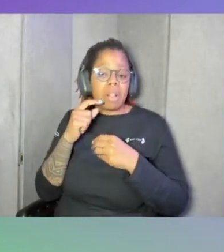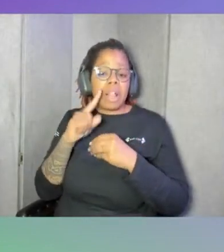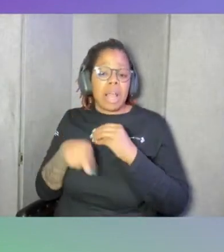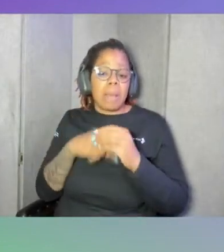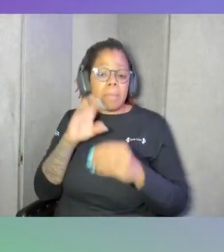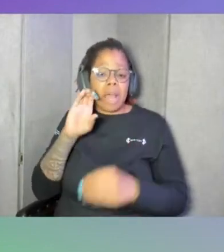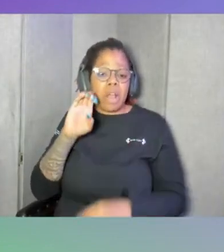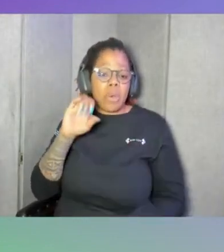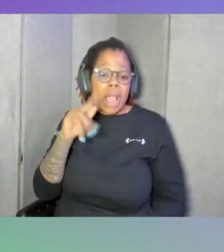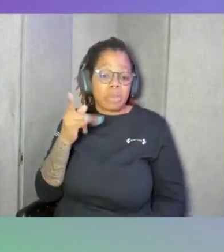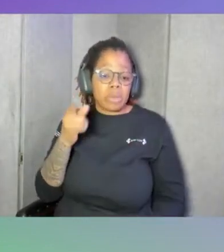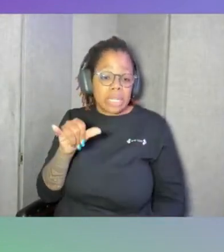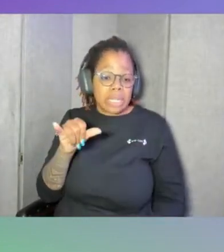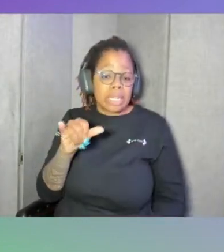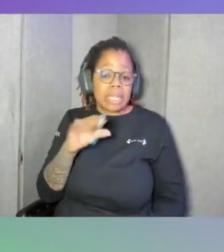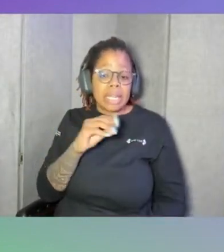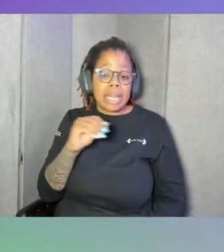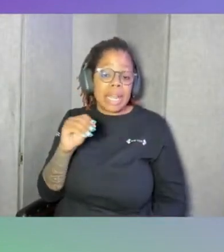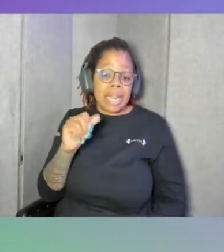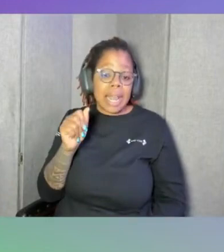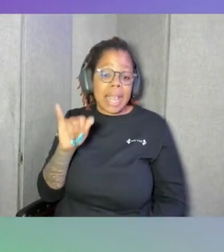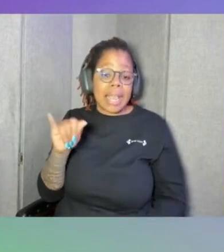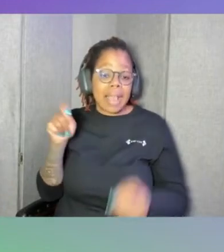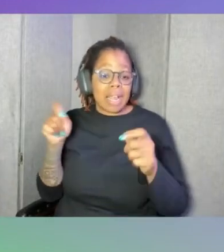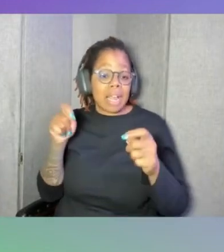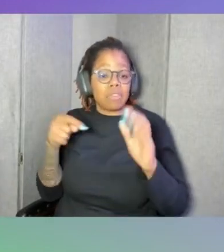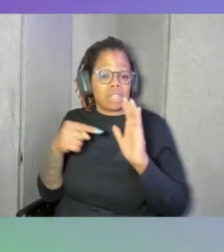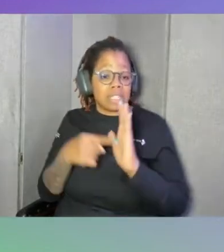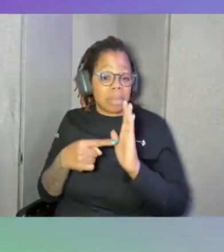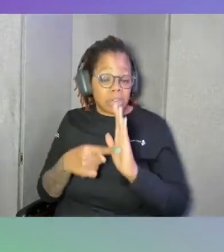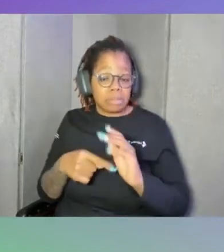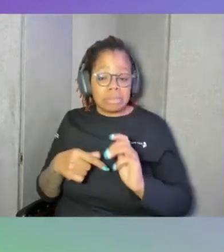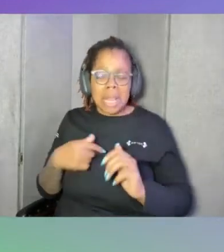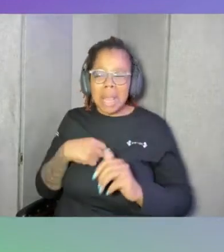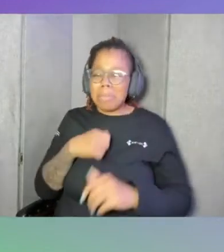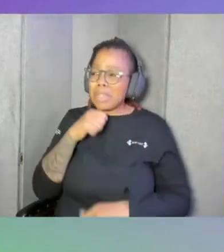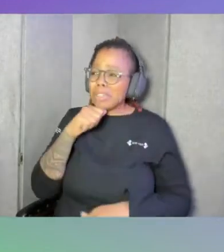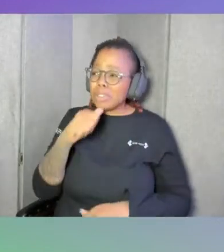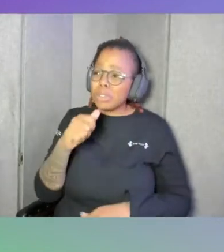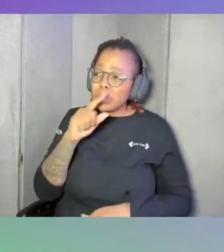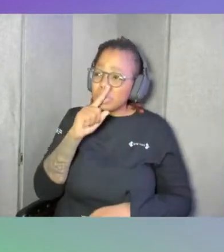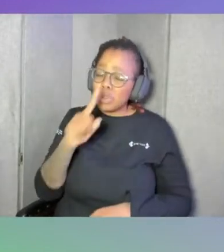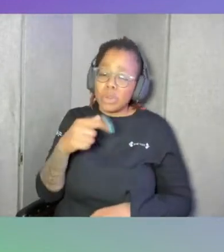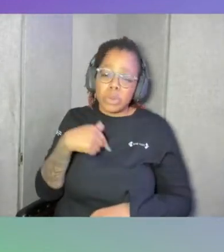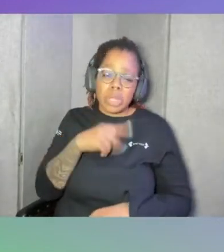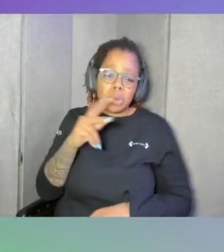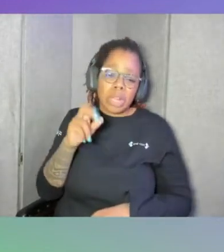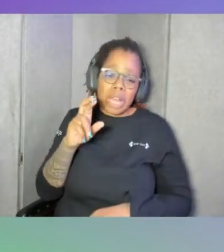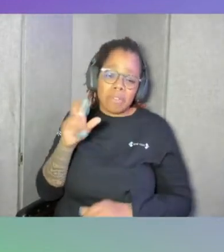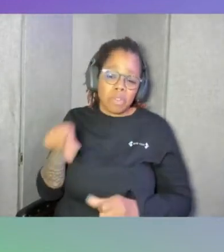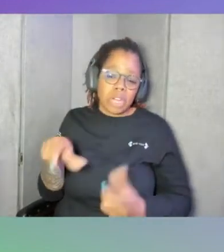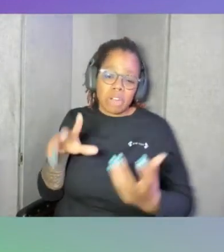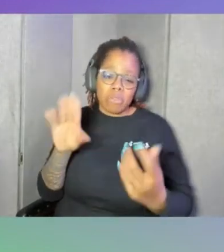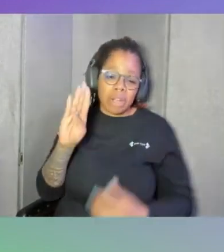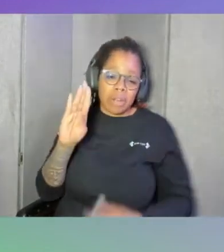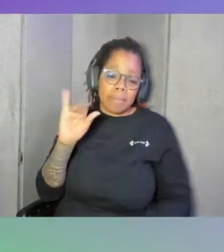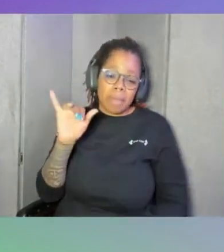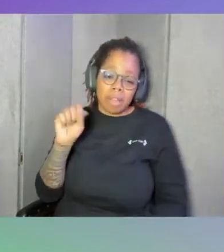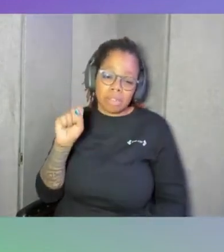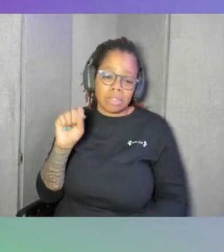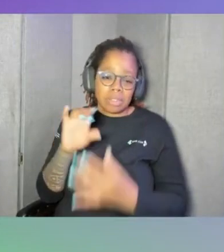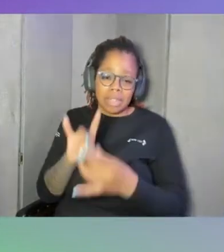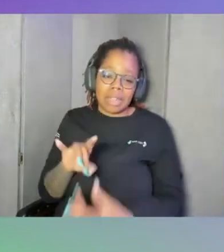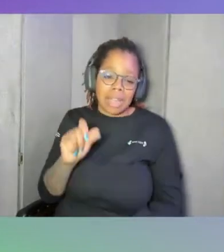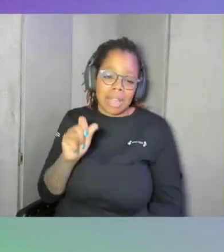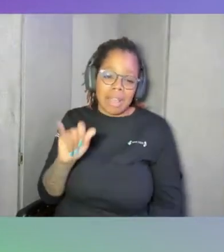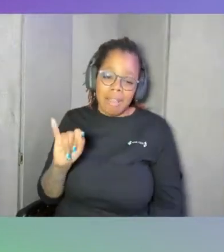equity and AI governance models. I'm not sure we're ever going to get rid of bias in AI. And